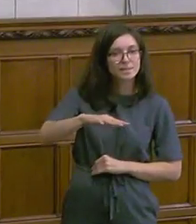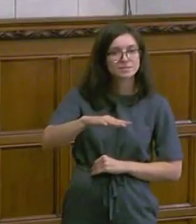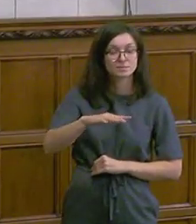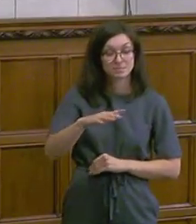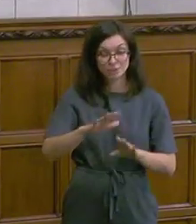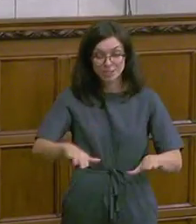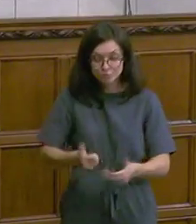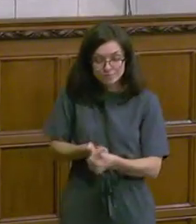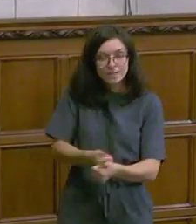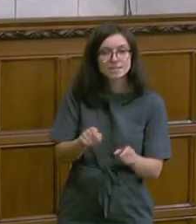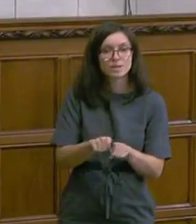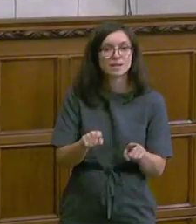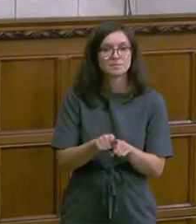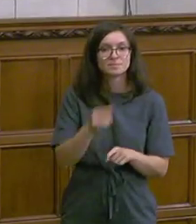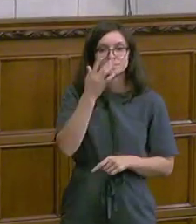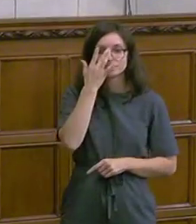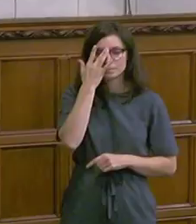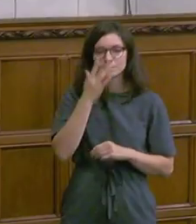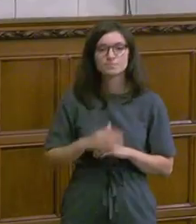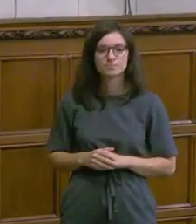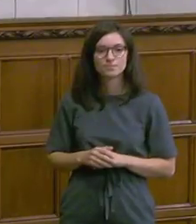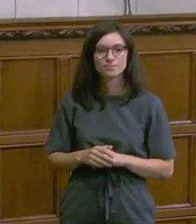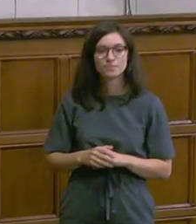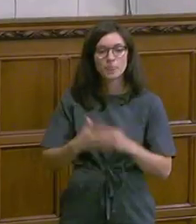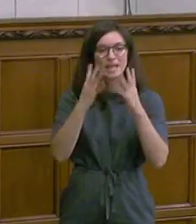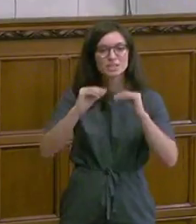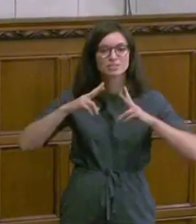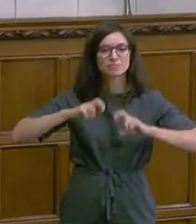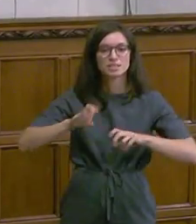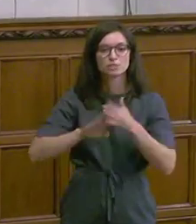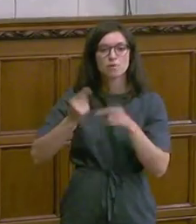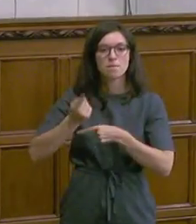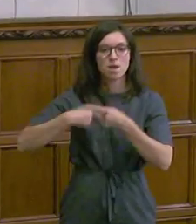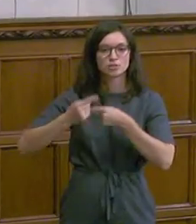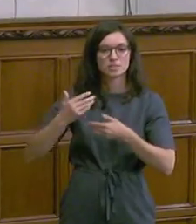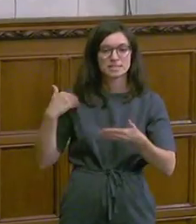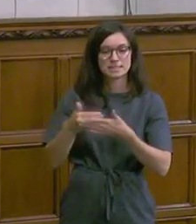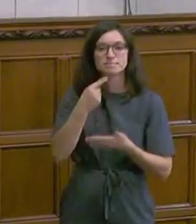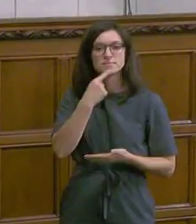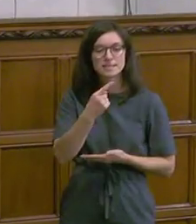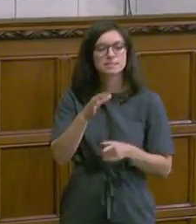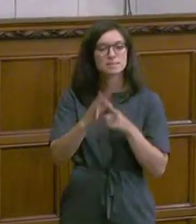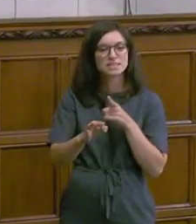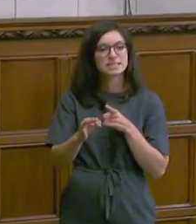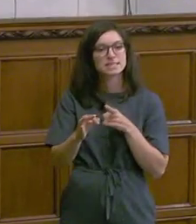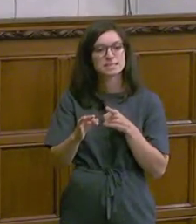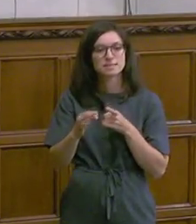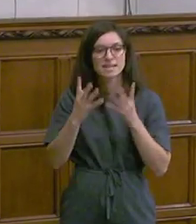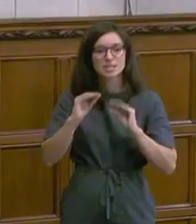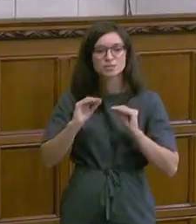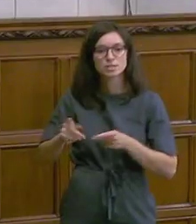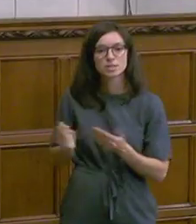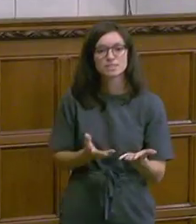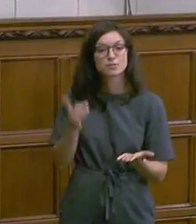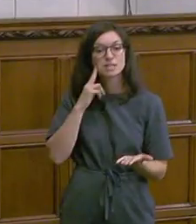themselves. Department for Education research from just last year has shown that specialist education services for deaf children play